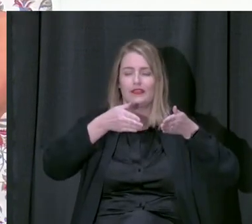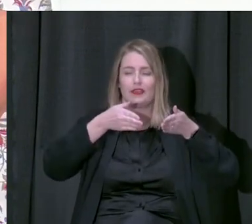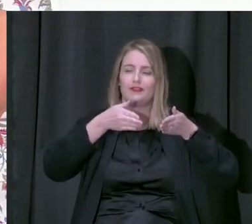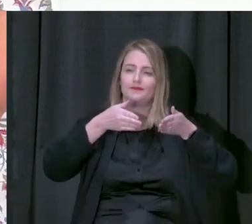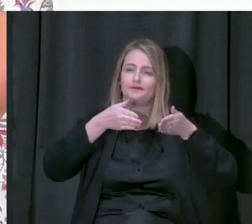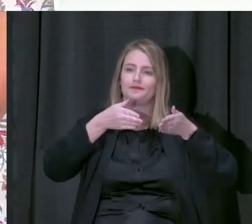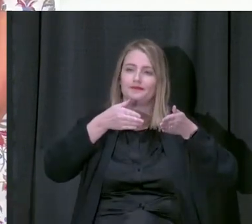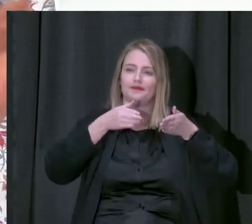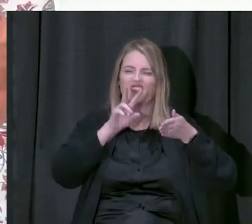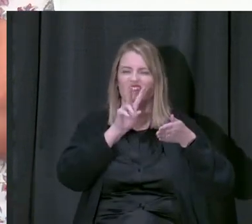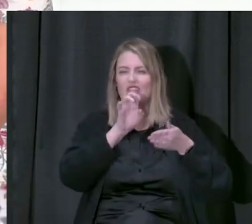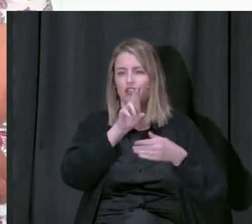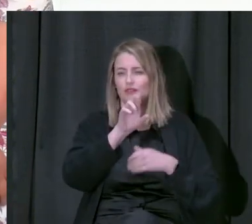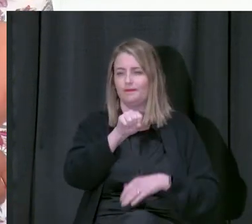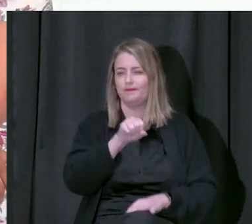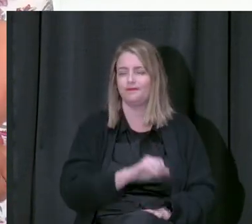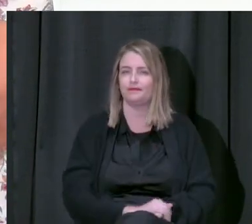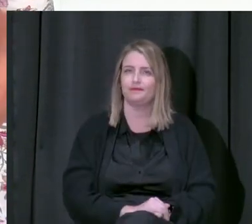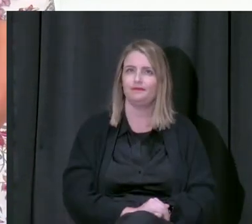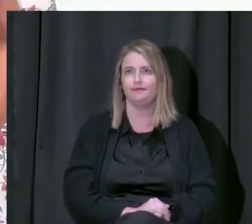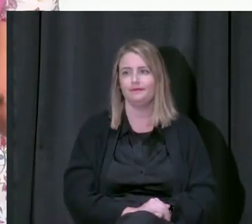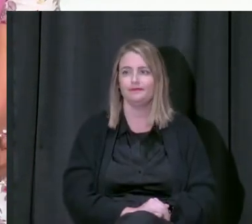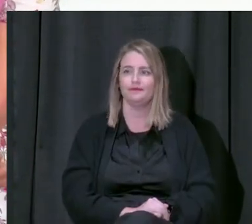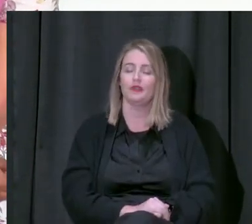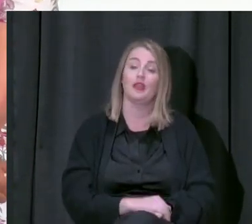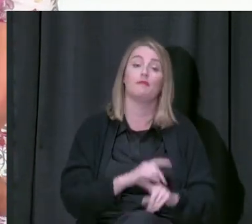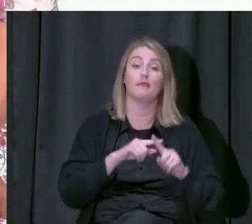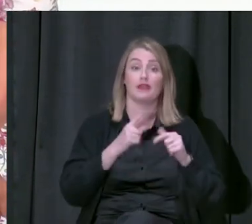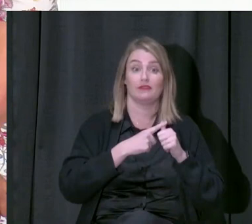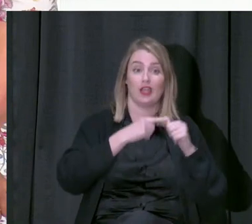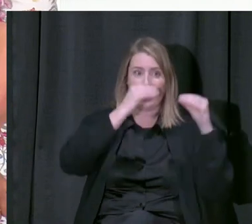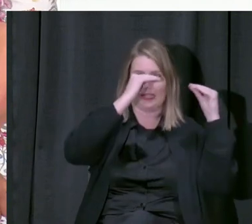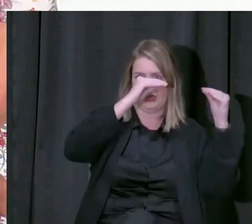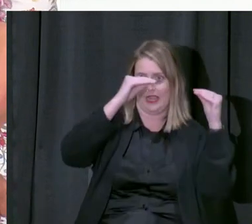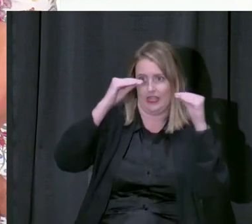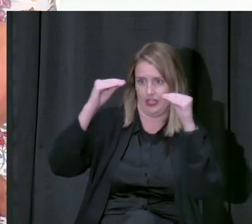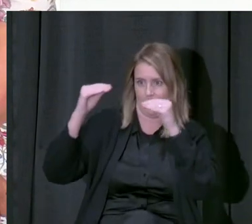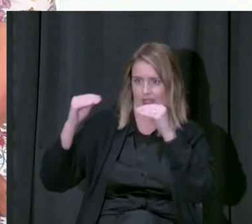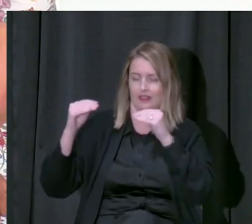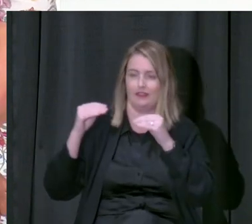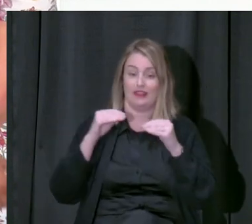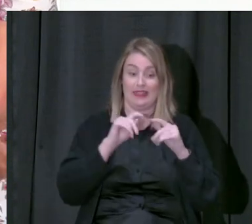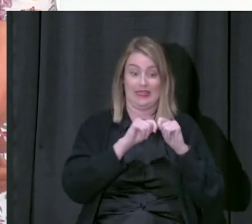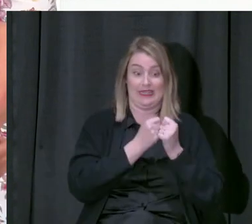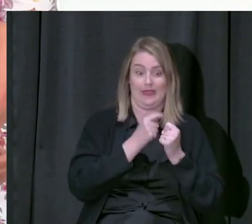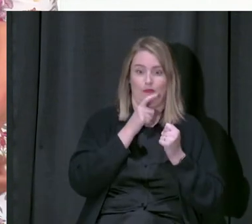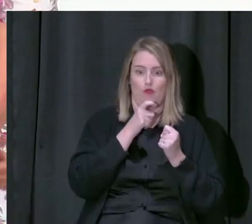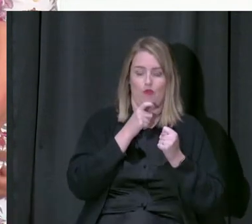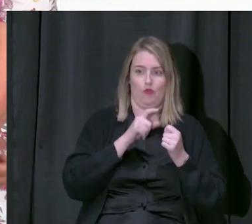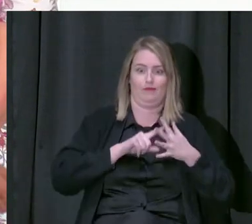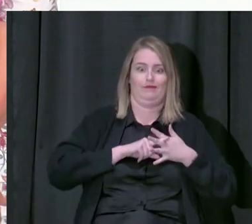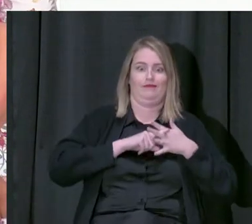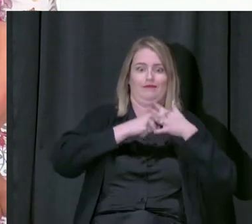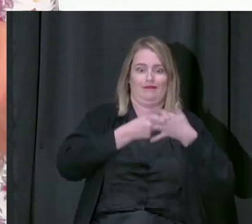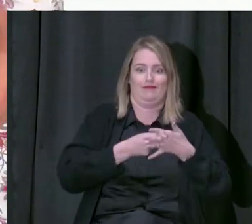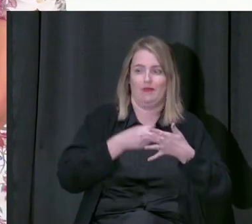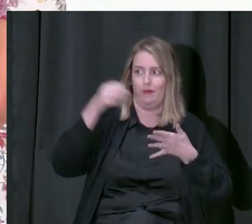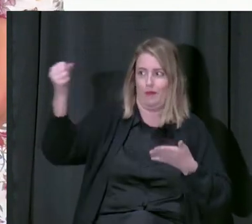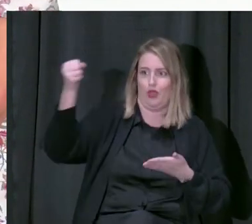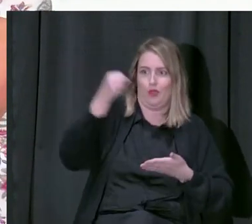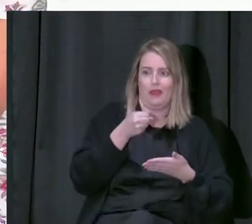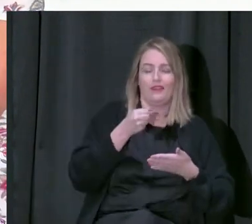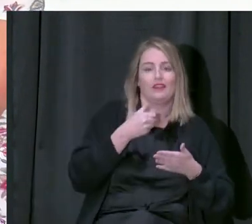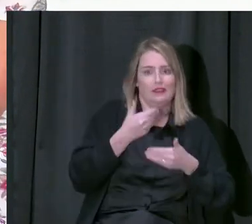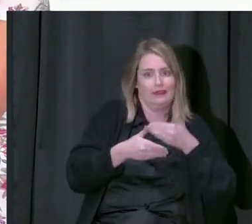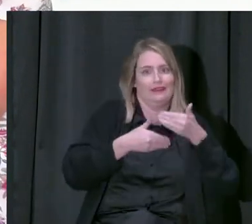on vendors, but by educating the procurement team, that goes a long way. There's a